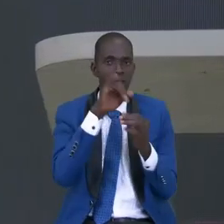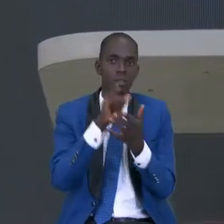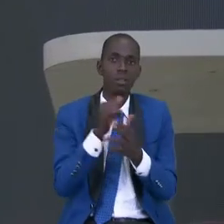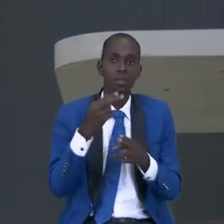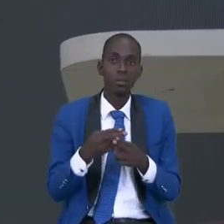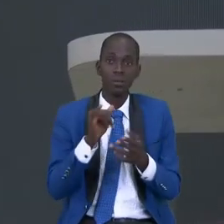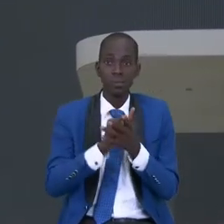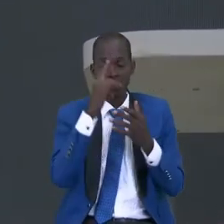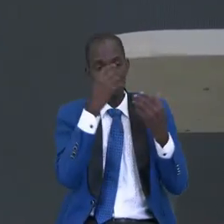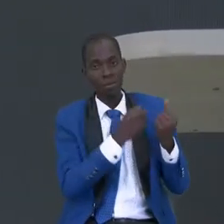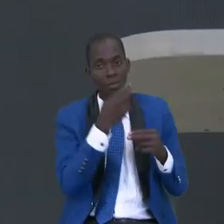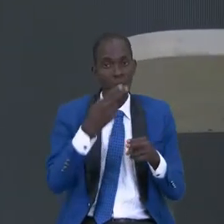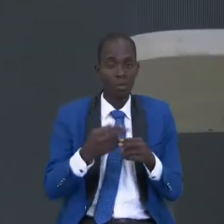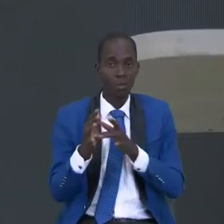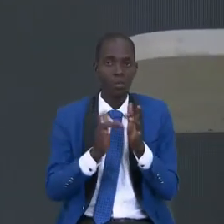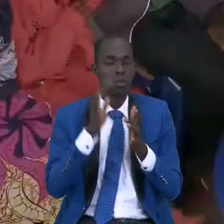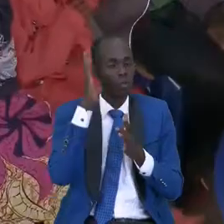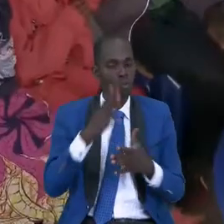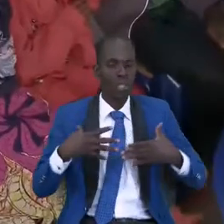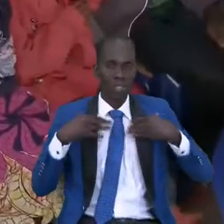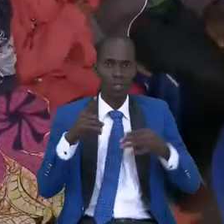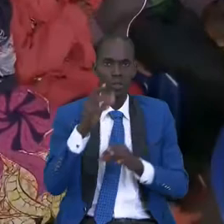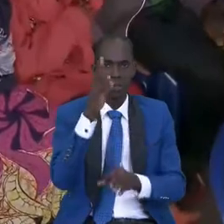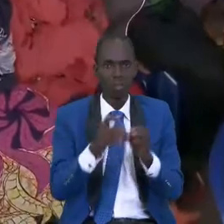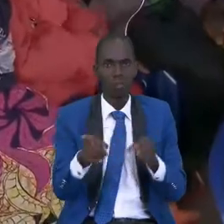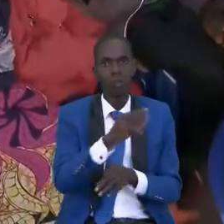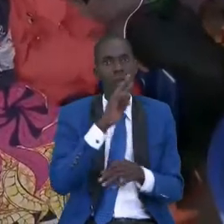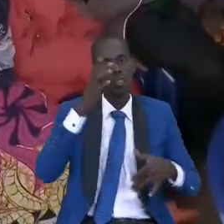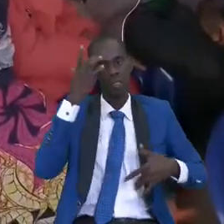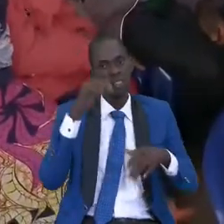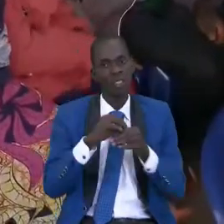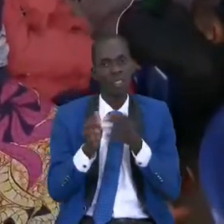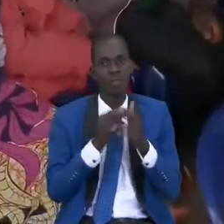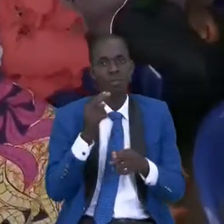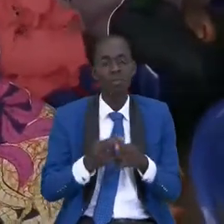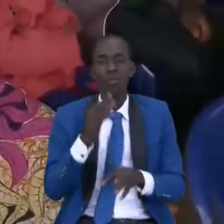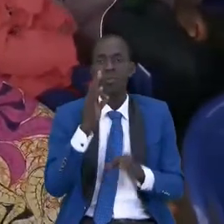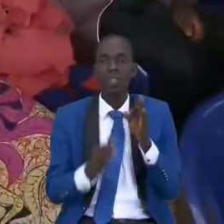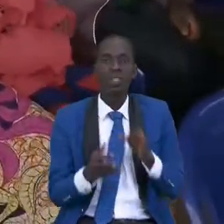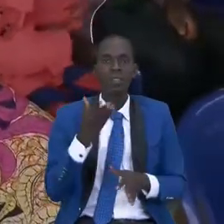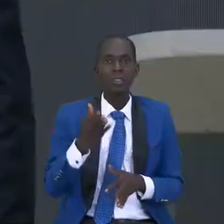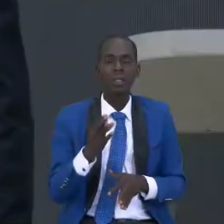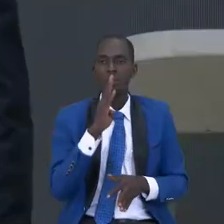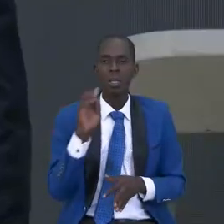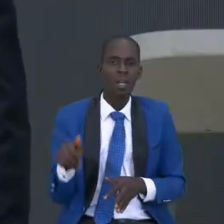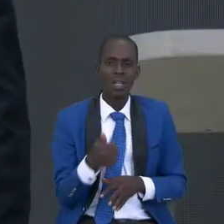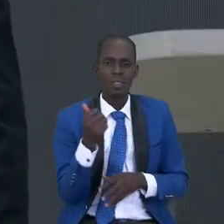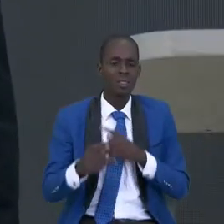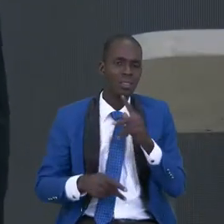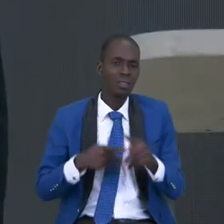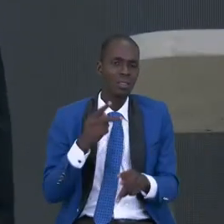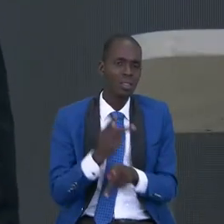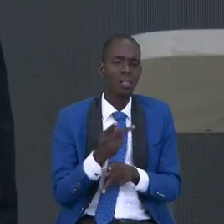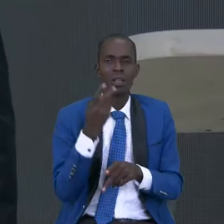of Jesus will heal you today if you are sick. If there is any kind of demonic oppression